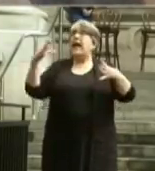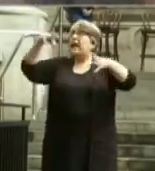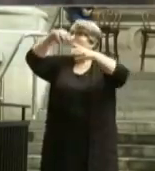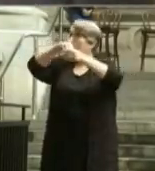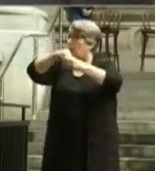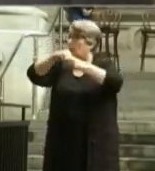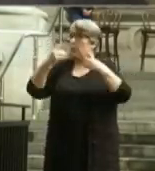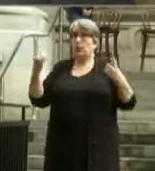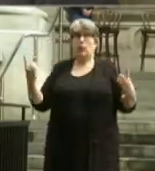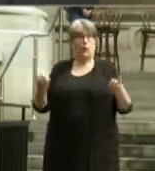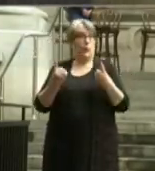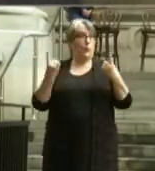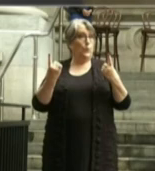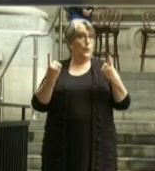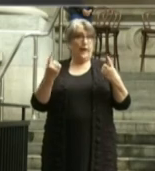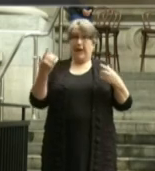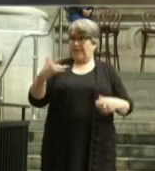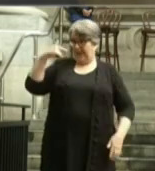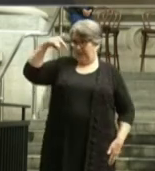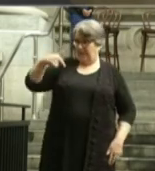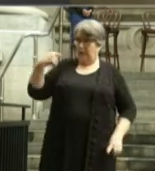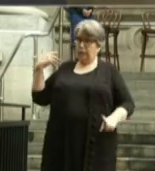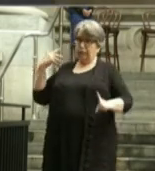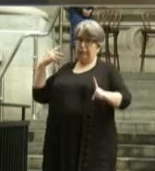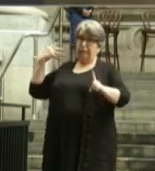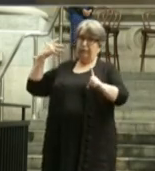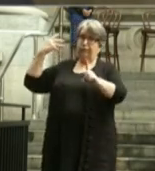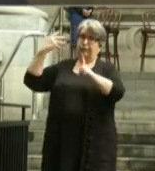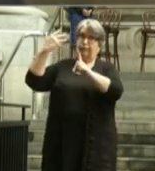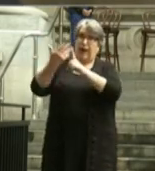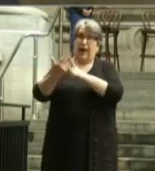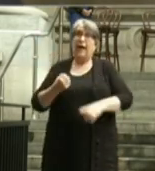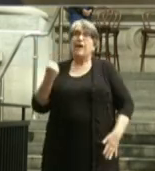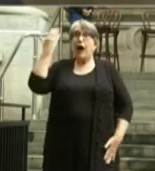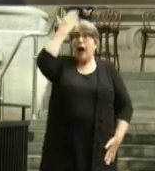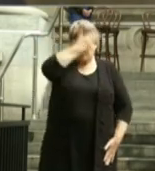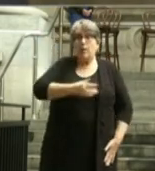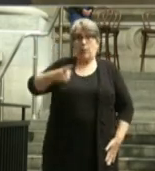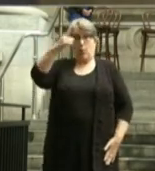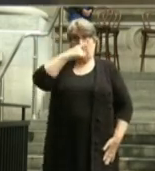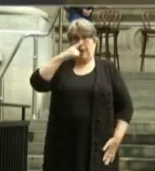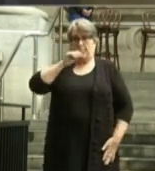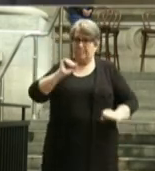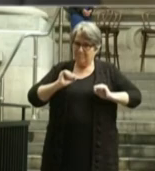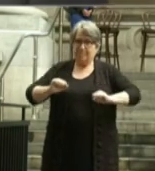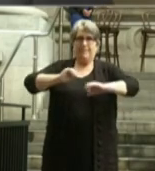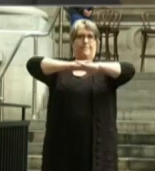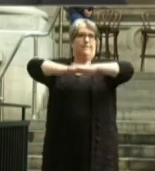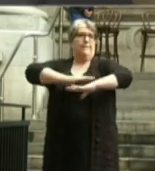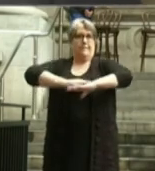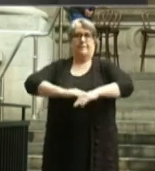Including those who have lived here the longest, the traditional owners of the